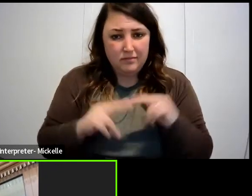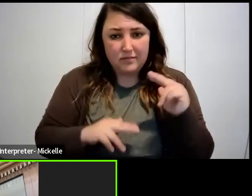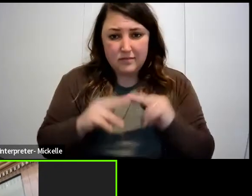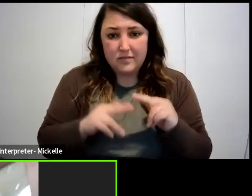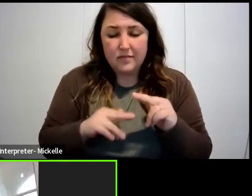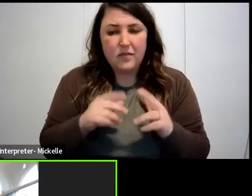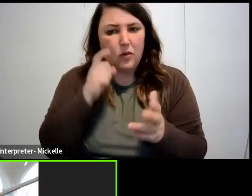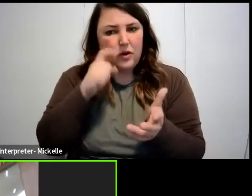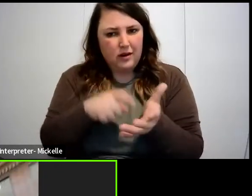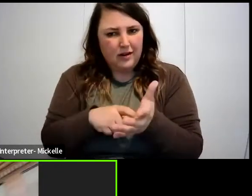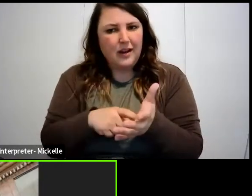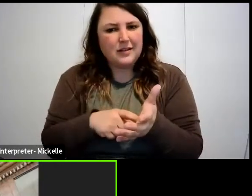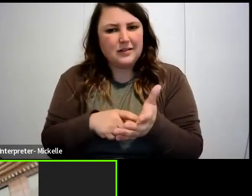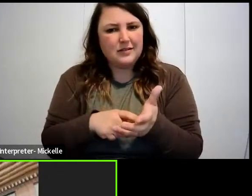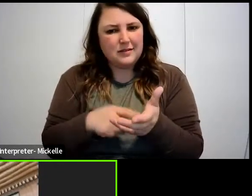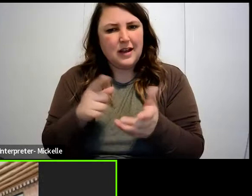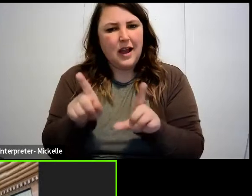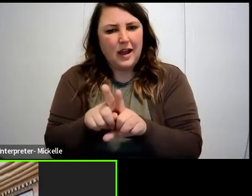contributor to peace.